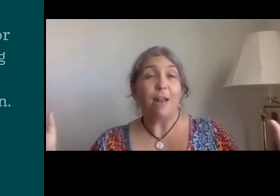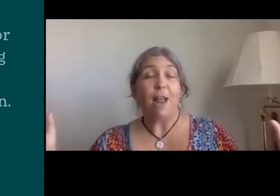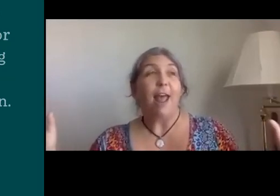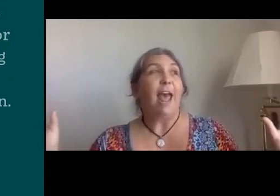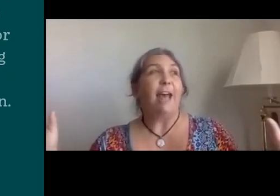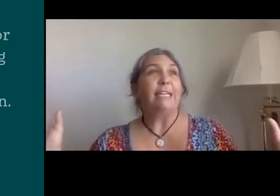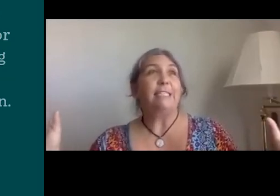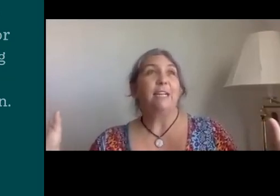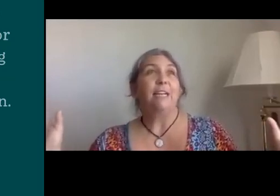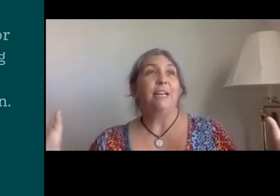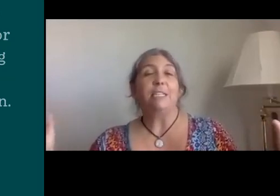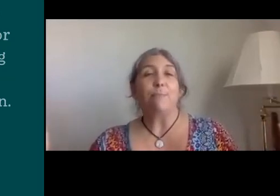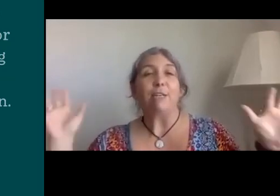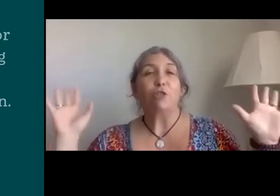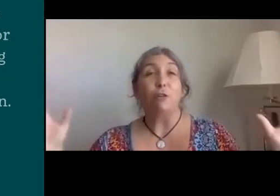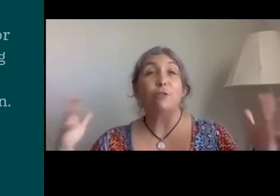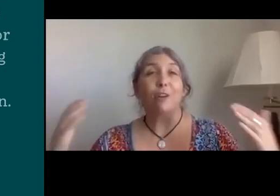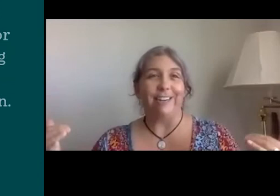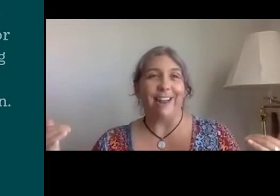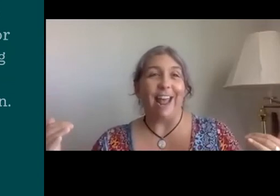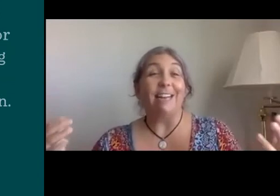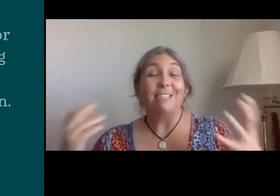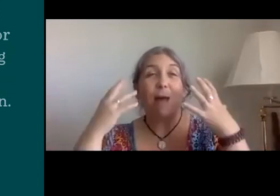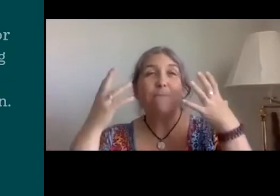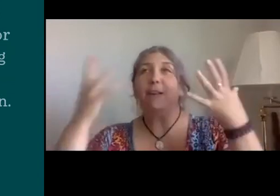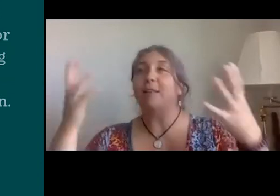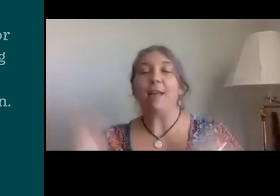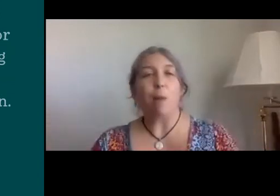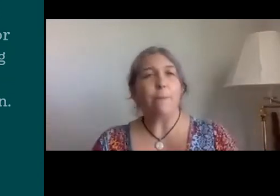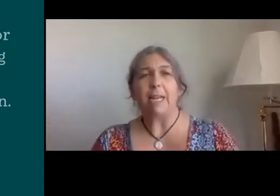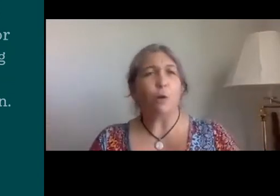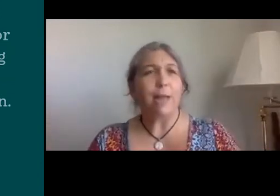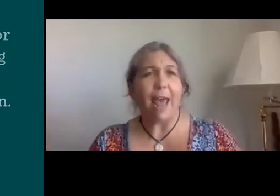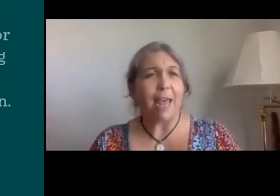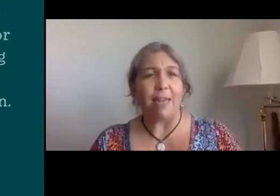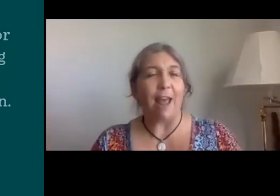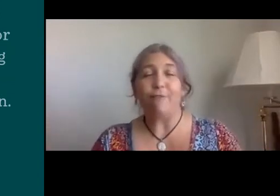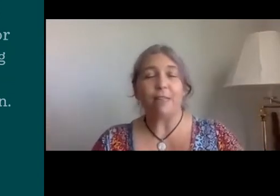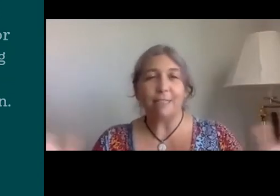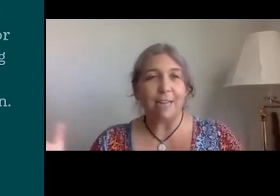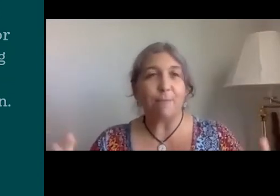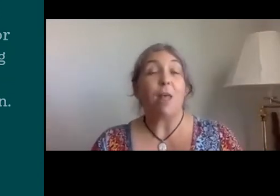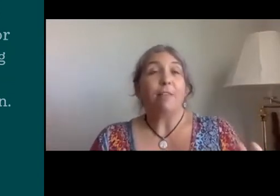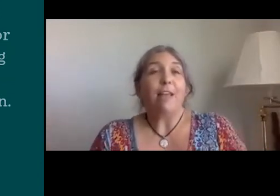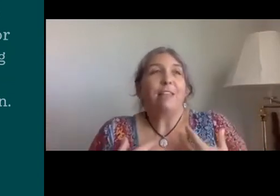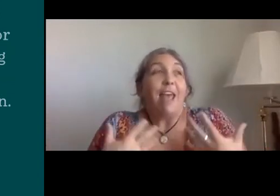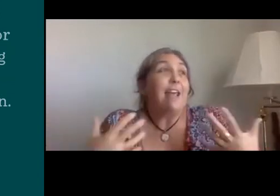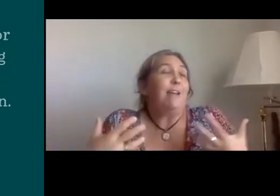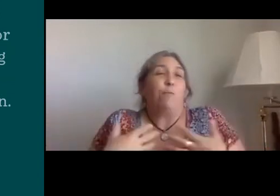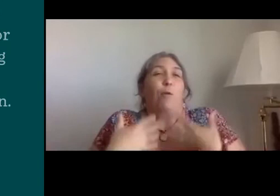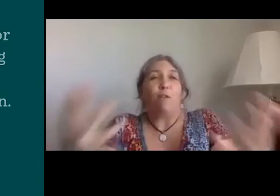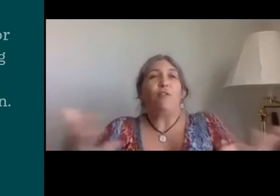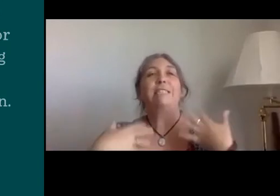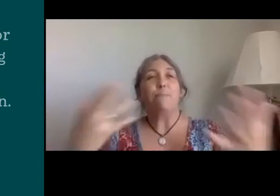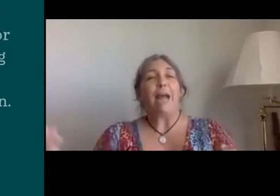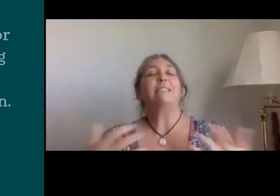February, and it's my children and them being like, mommy, it's okay. Everything's going to be like, they